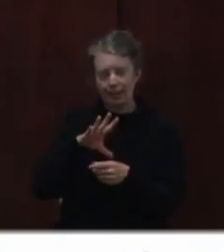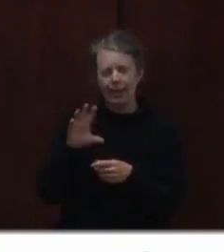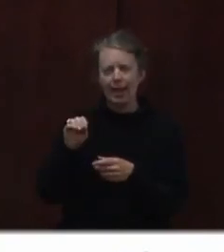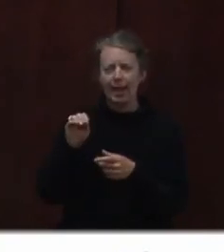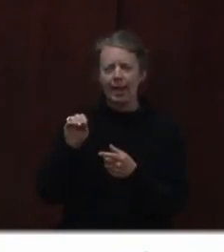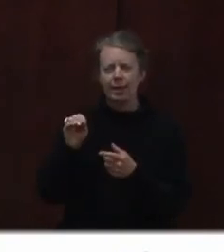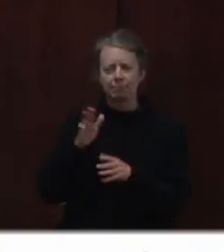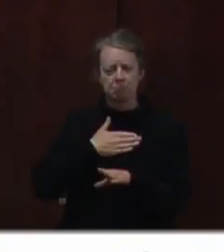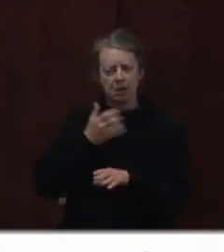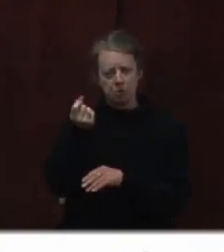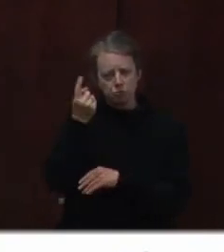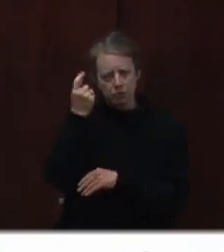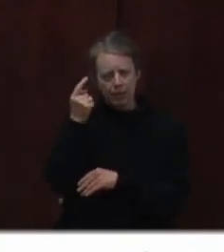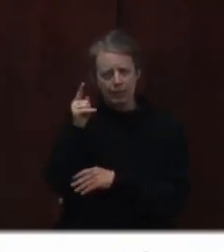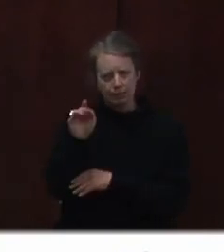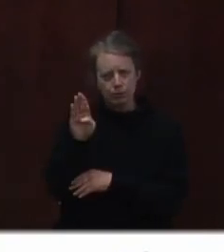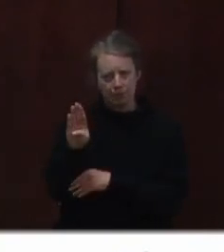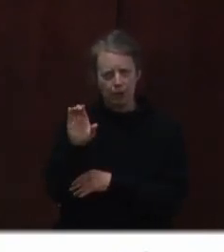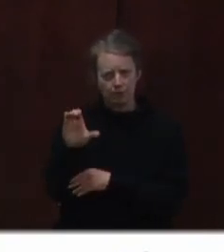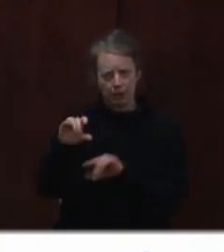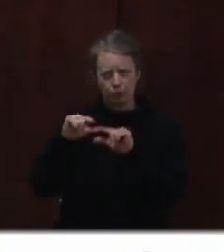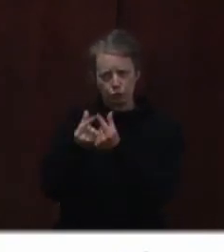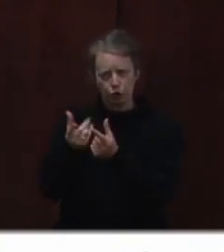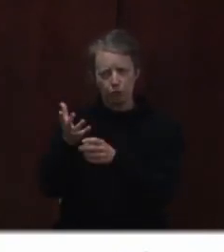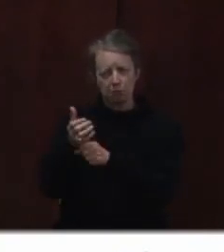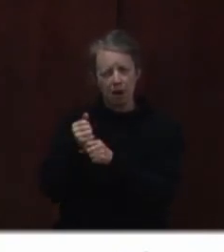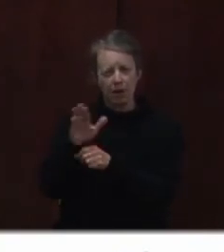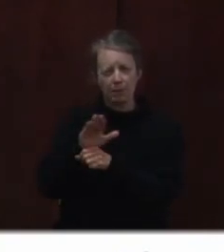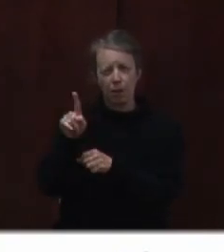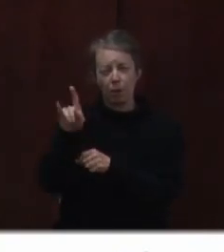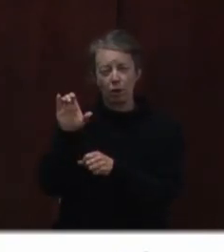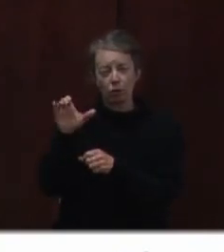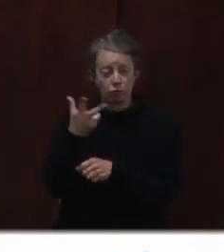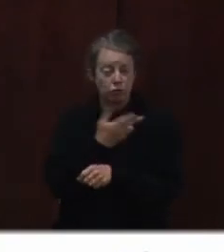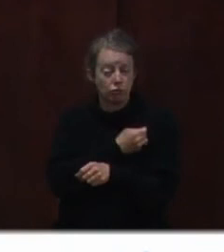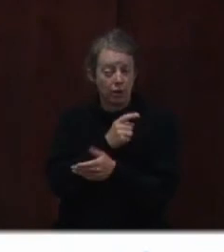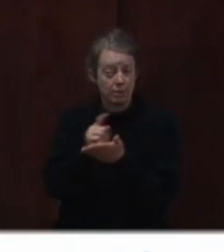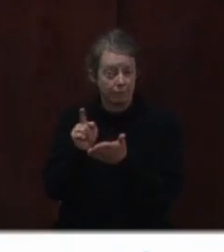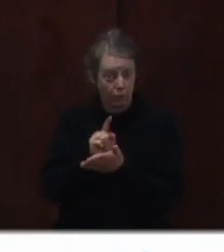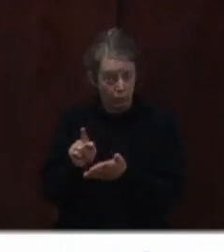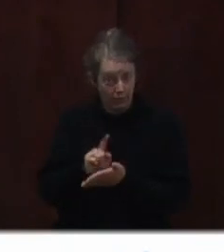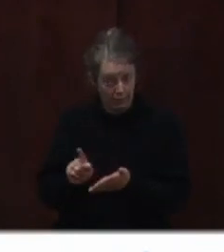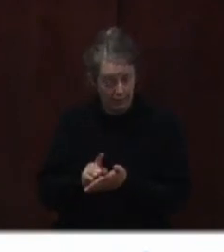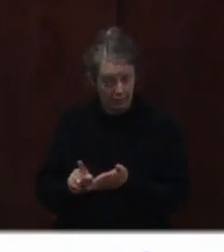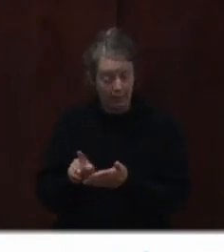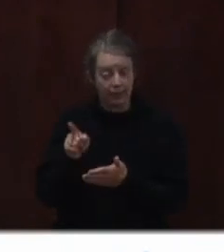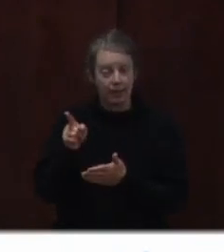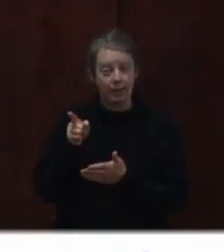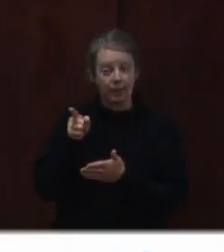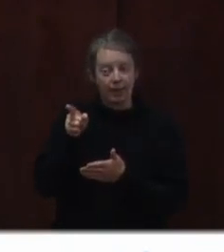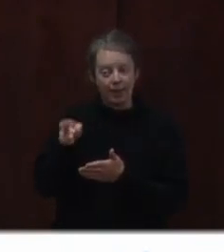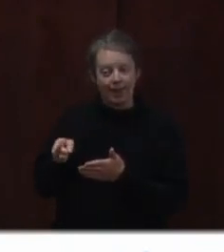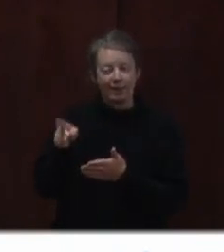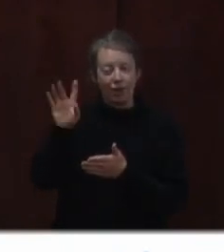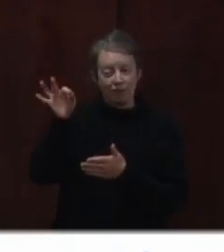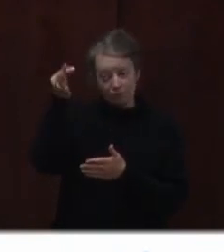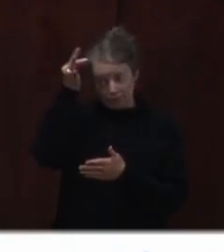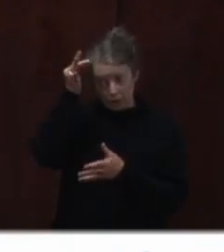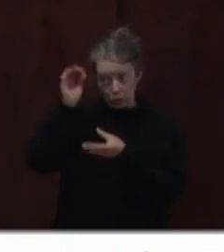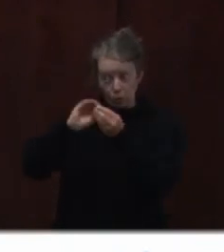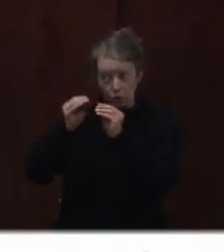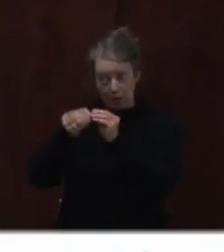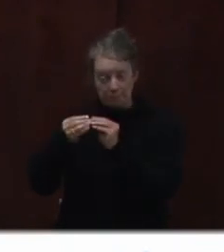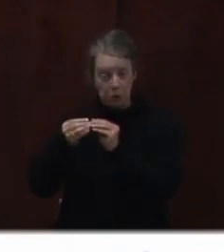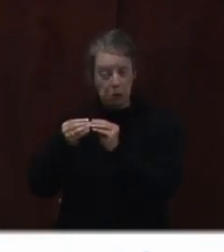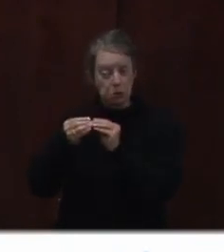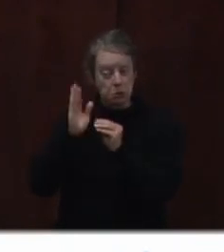who initially received about 100 doses per week. It is my understanding that their federal allocation is going to increase. I do